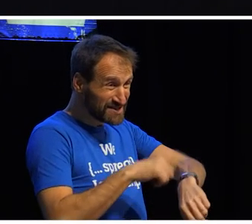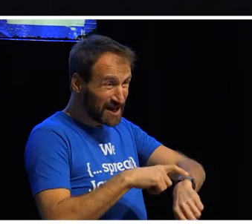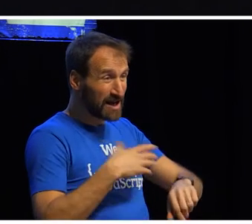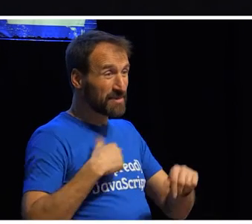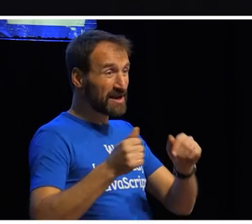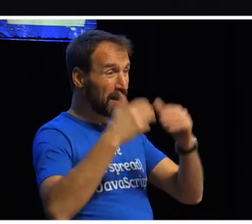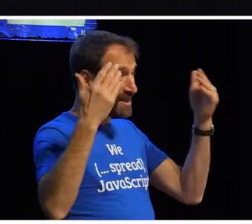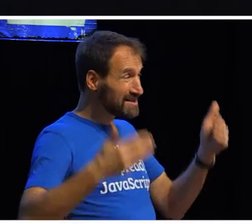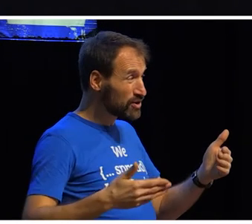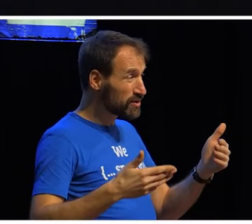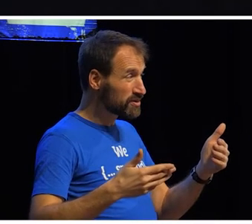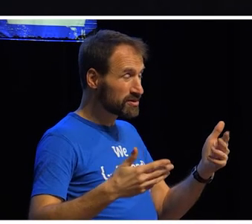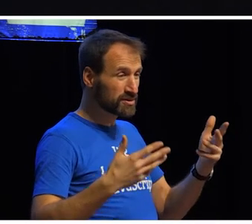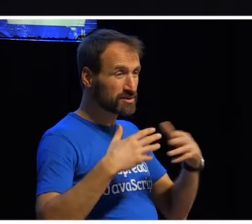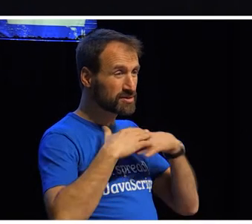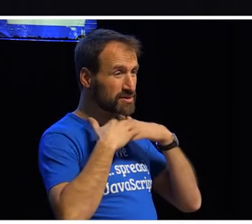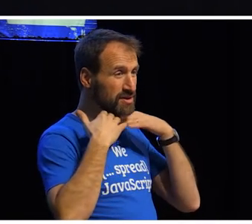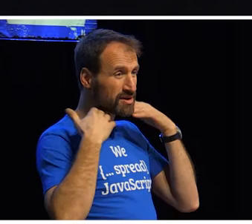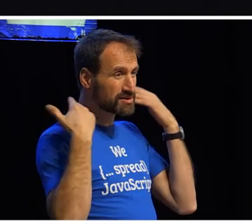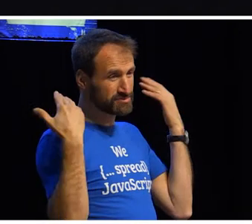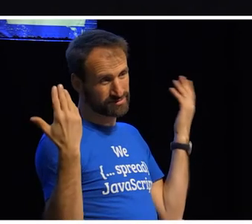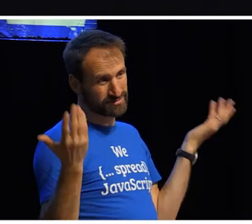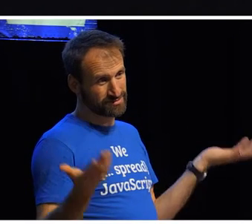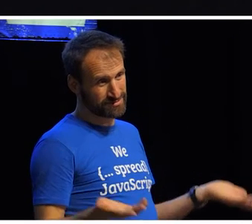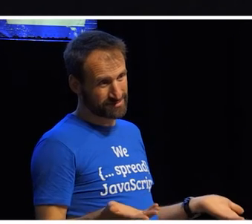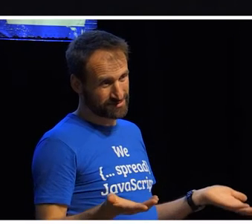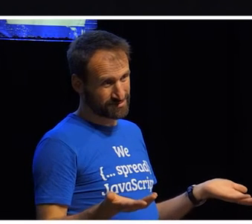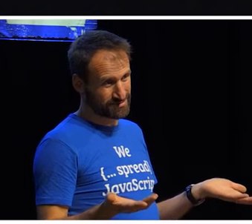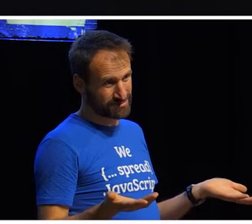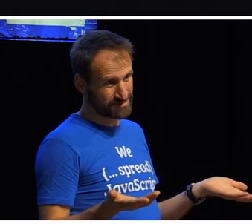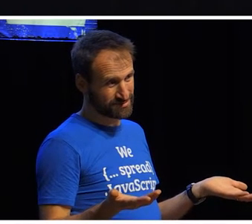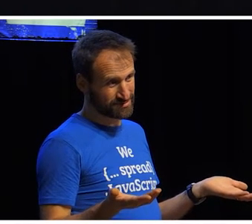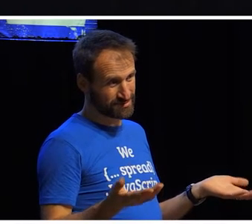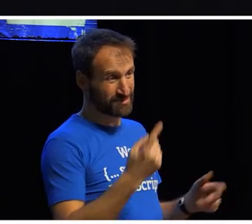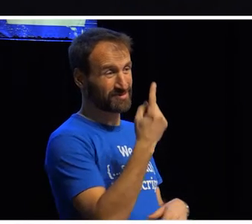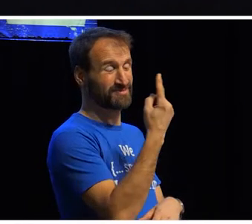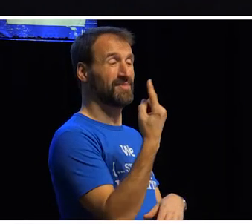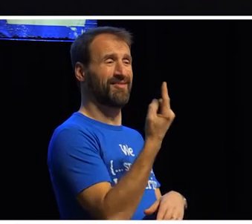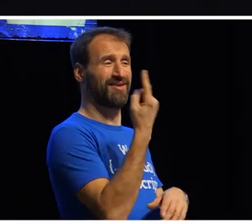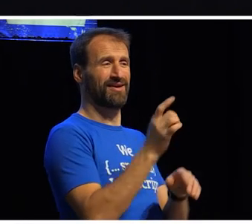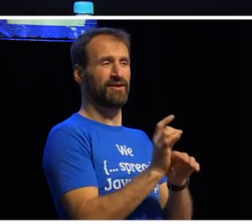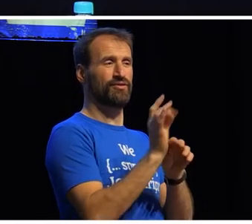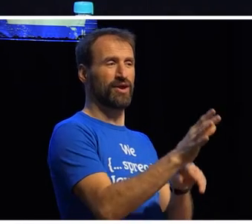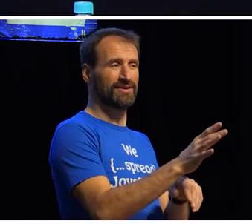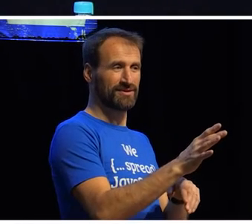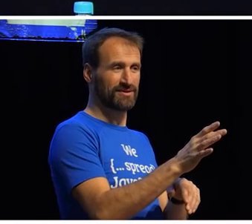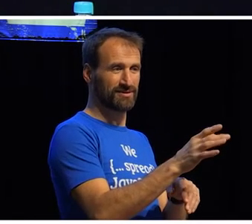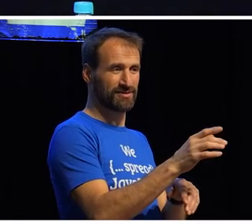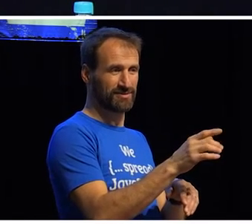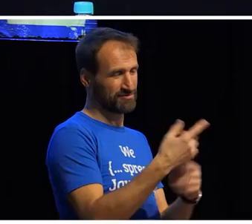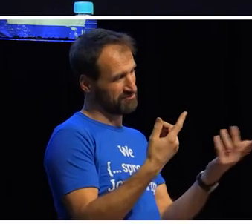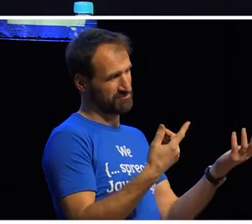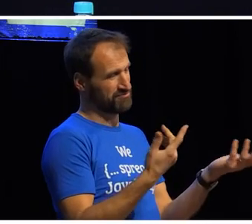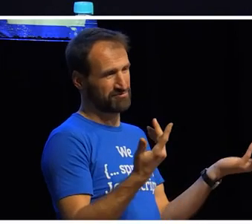application here is in responsive so in this case I have a single thread and this is just taking out one heroku Dino here